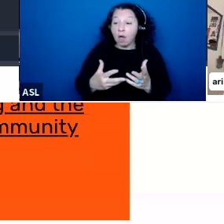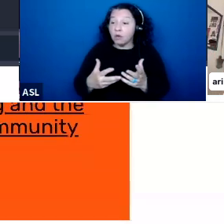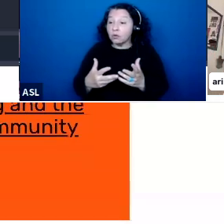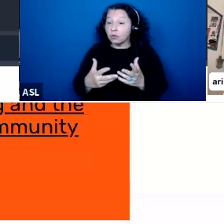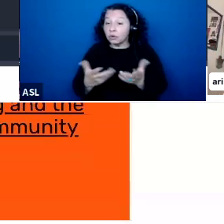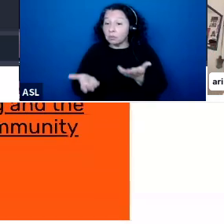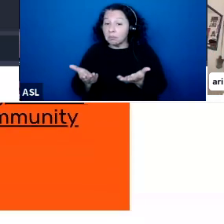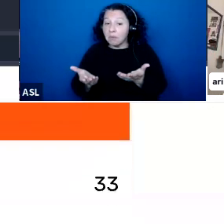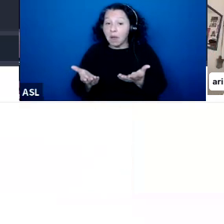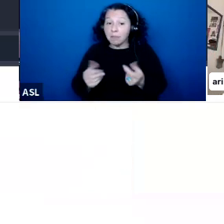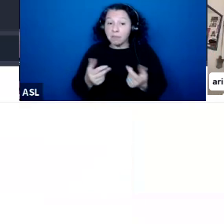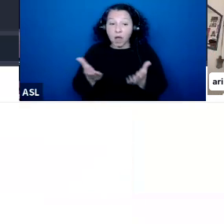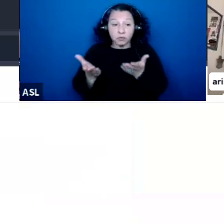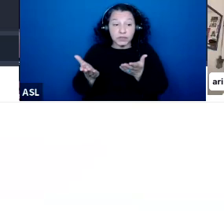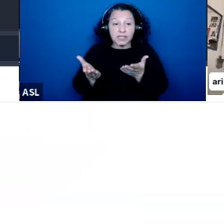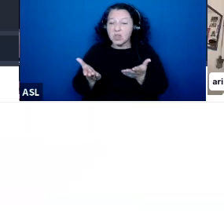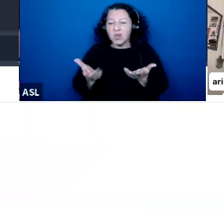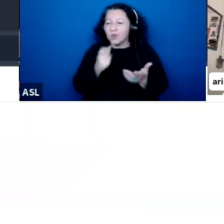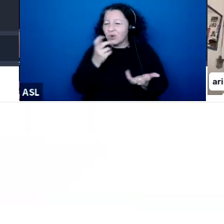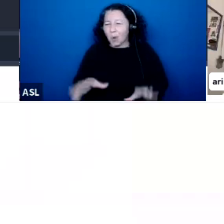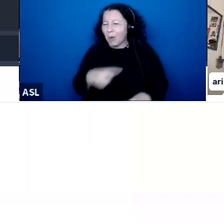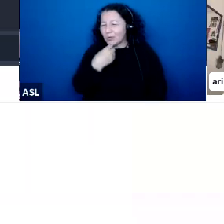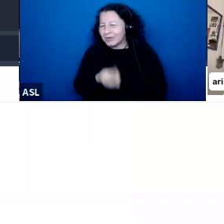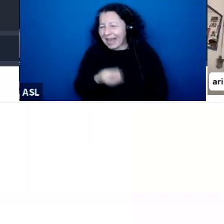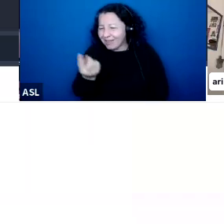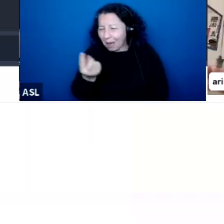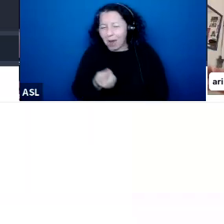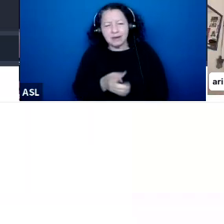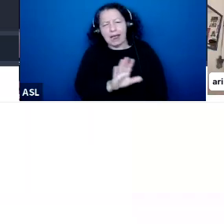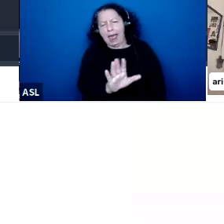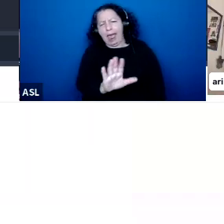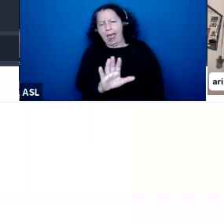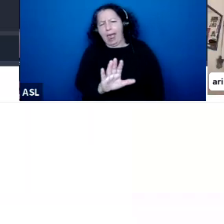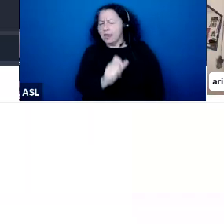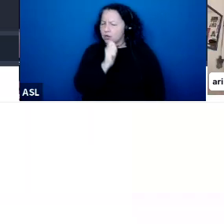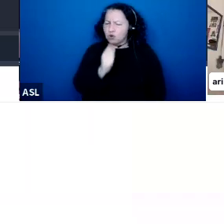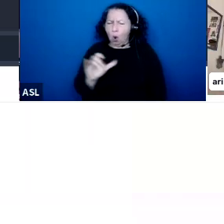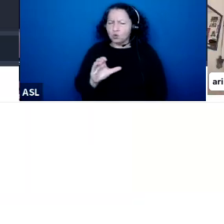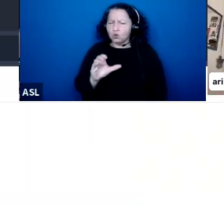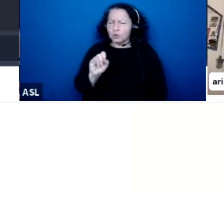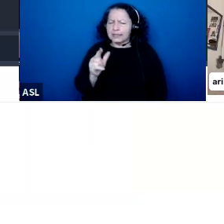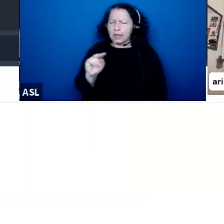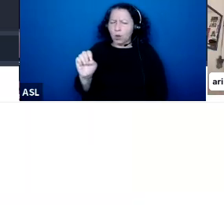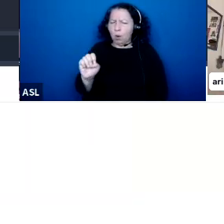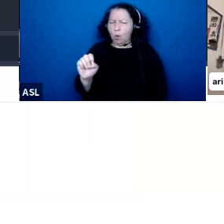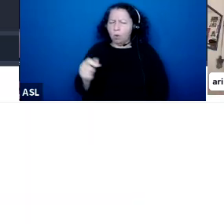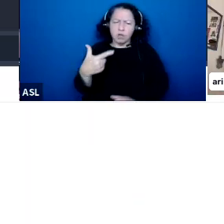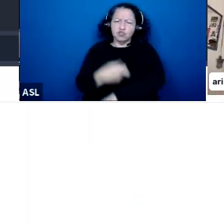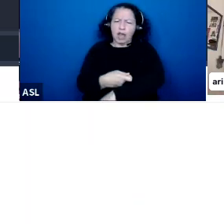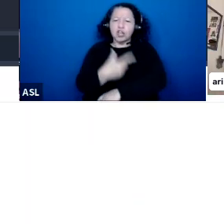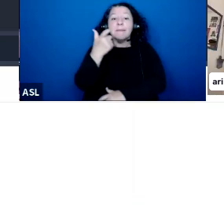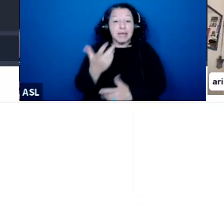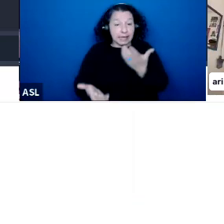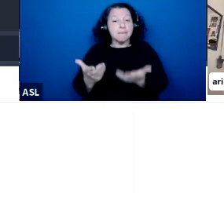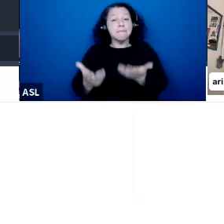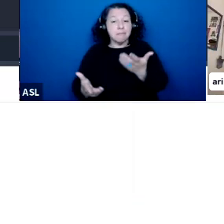you wouldn't want to tell someone, just okay, like don't get the silicone injections because